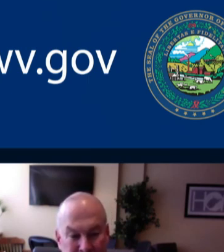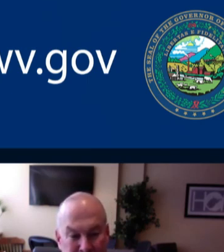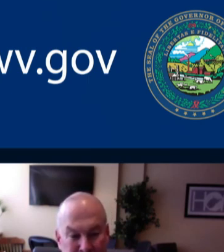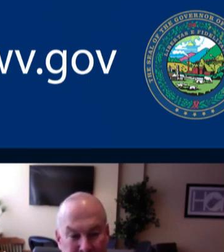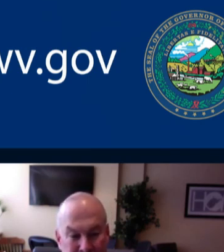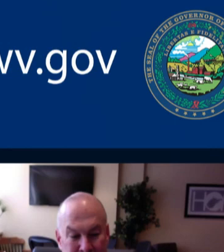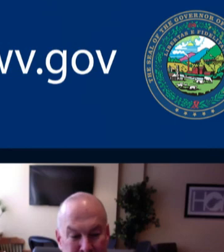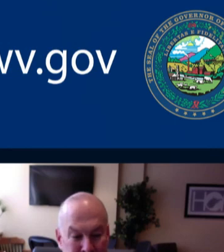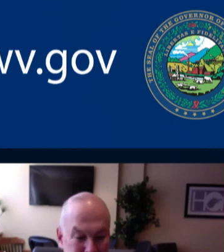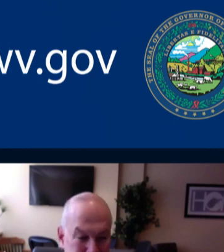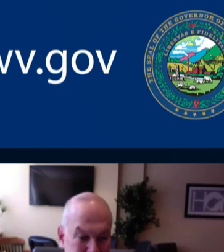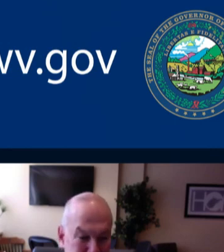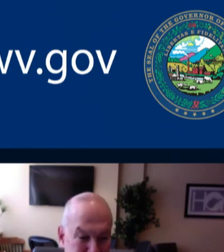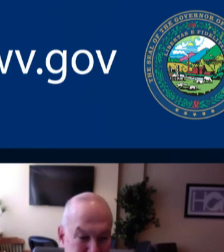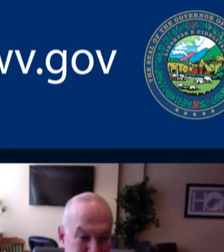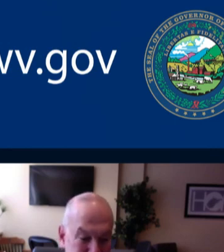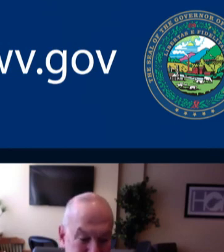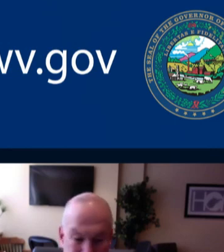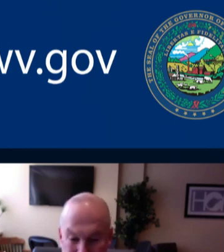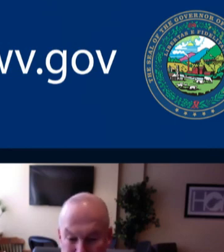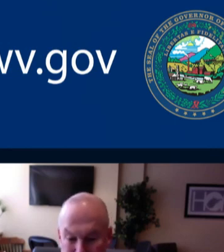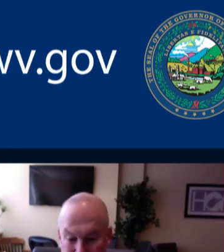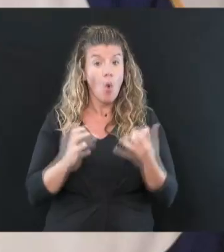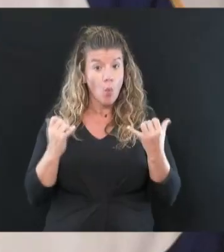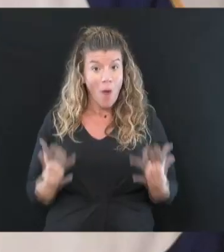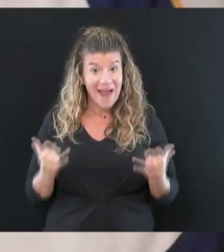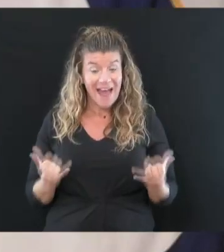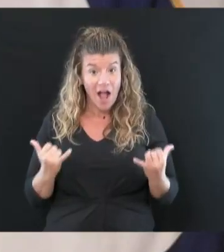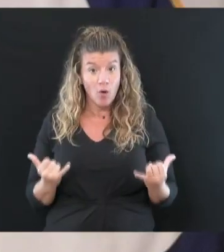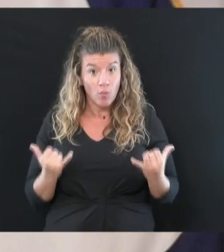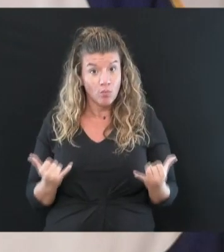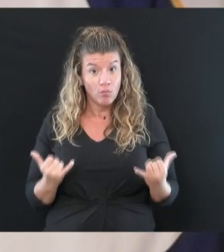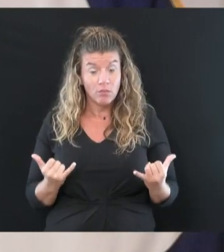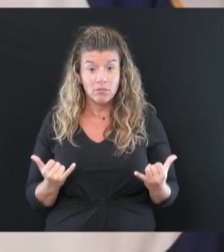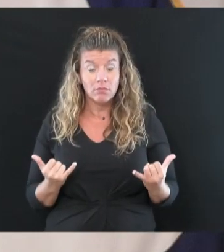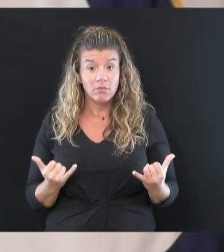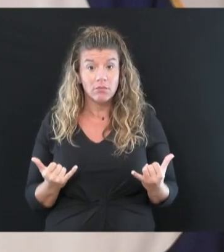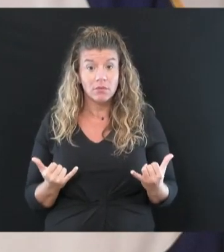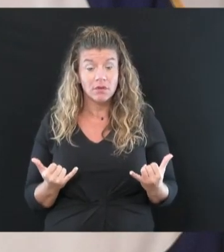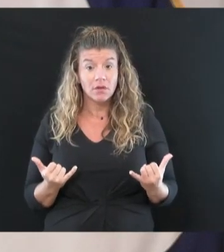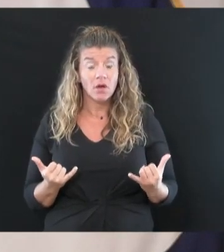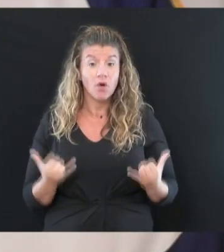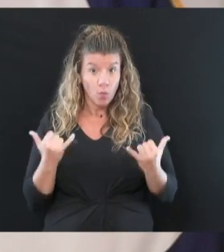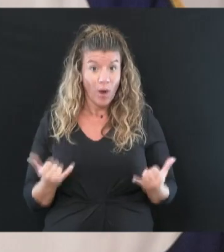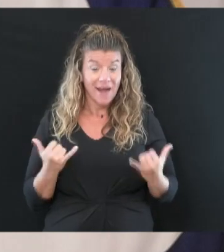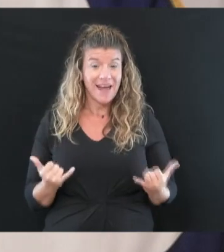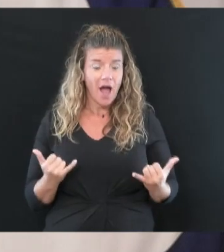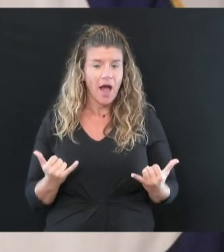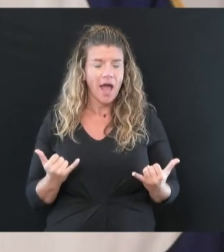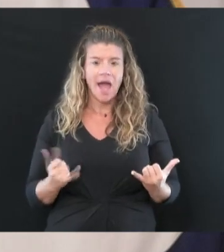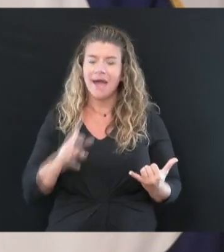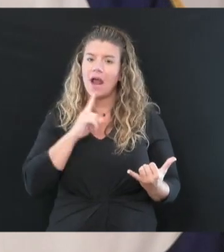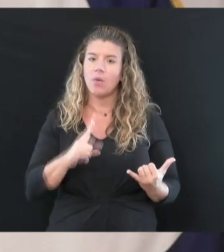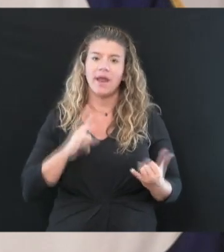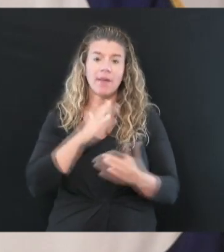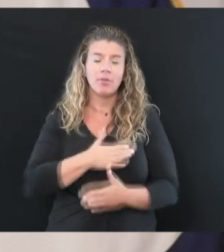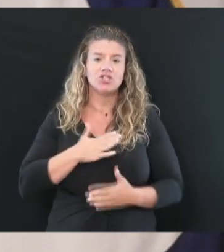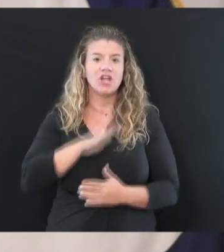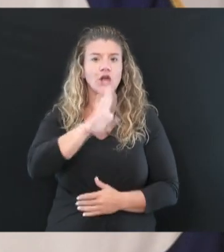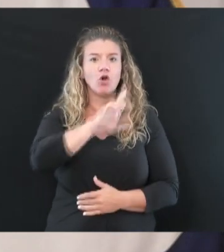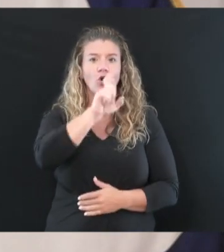other thing I would say is just this. Right now, and you know, I really appreciate Phil's question